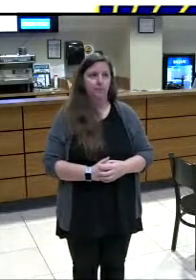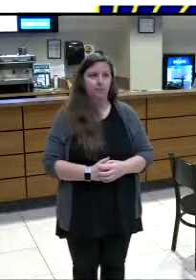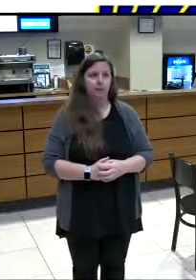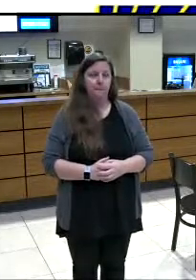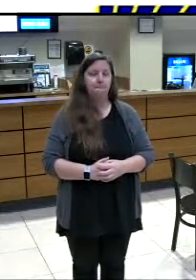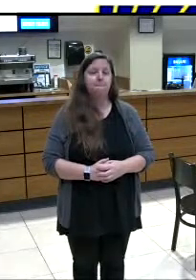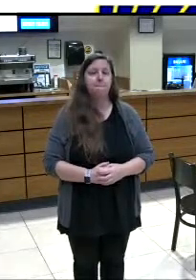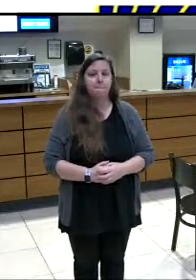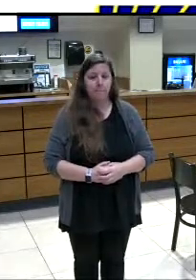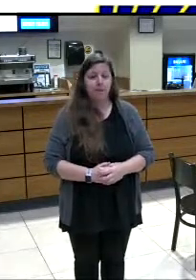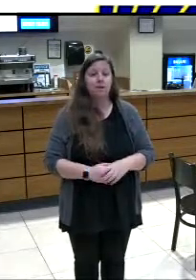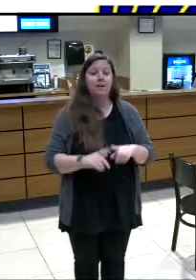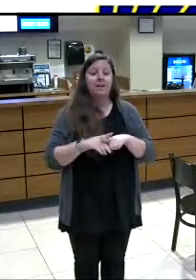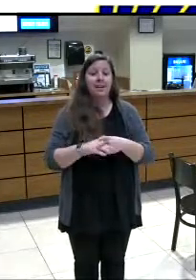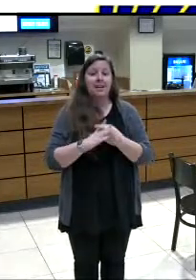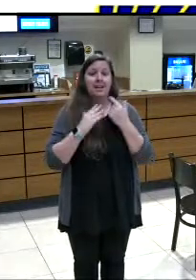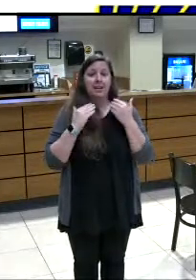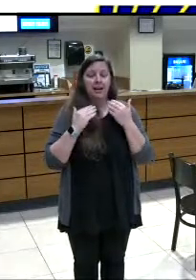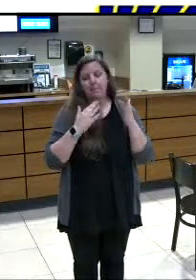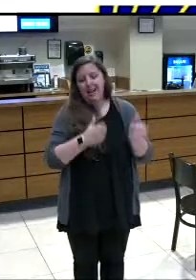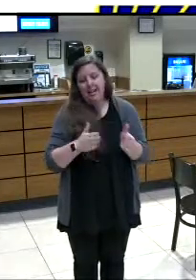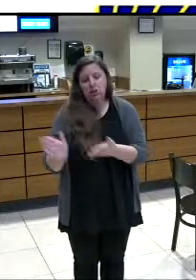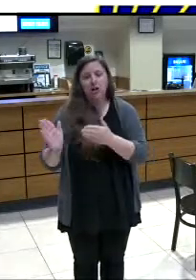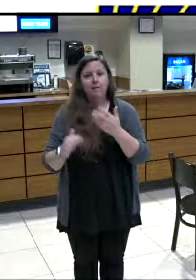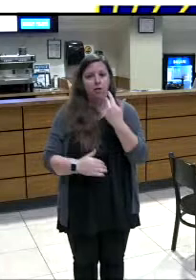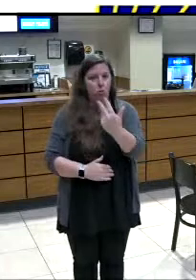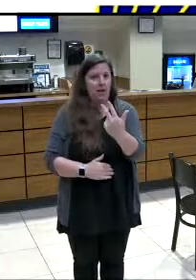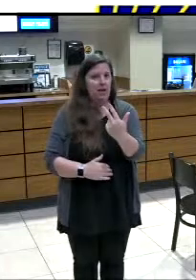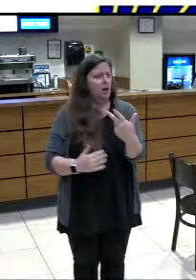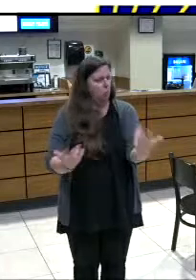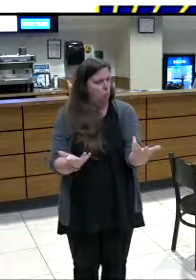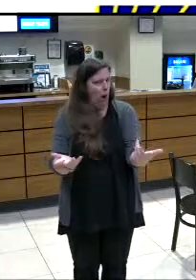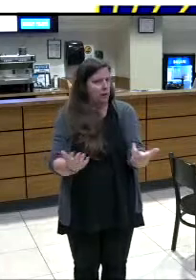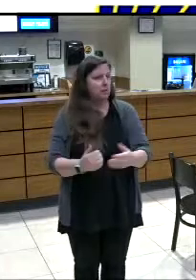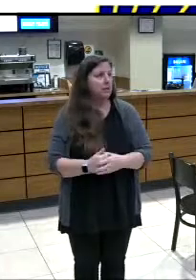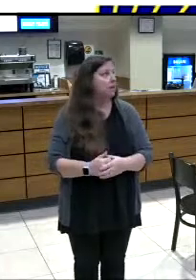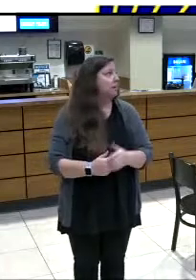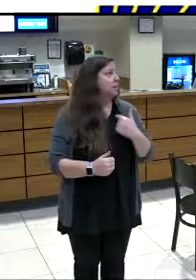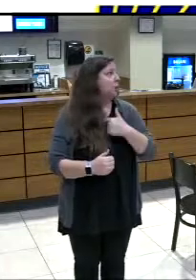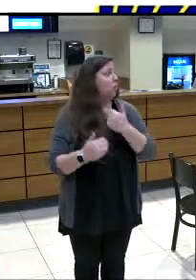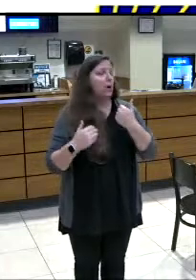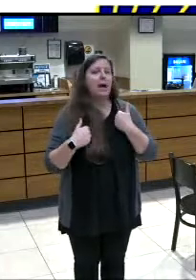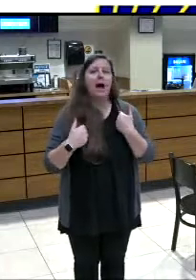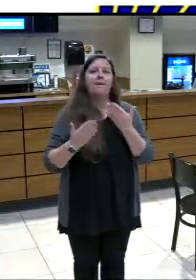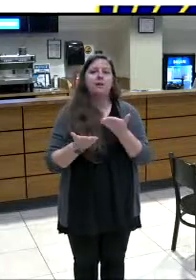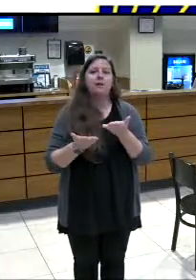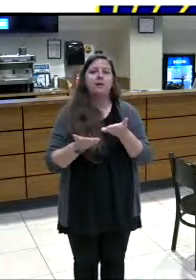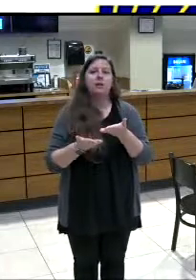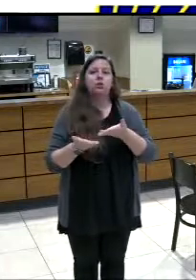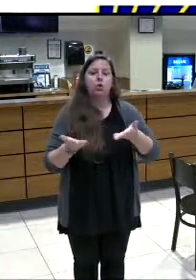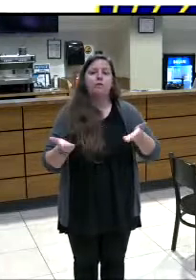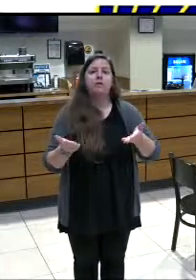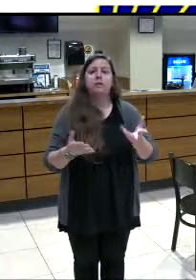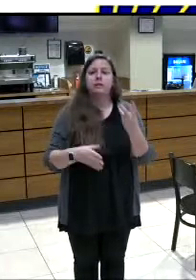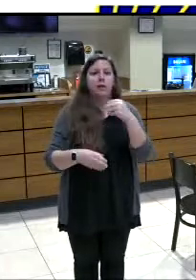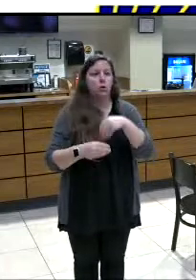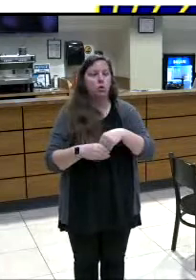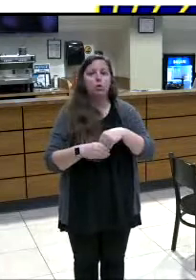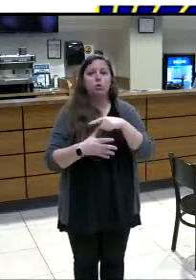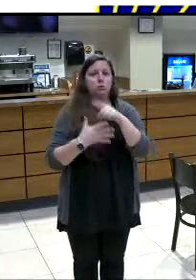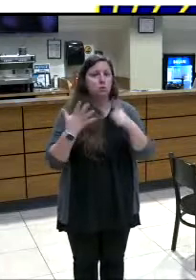Initiative 3, the what? These services include the following: wraparound services, restorative discipline